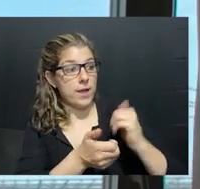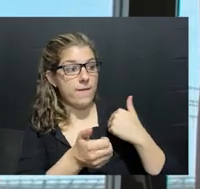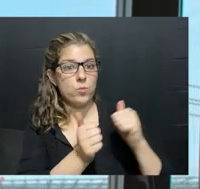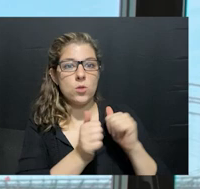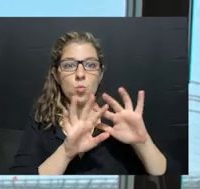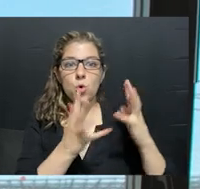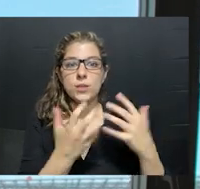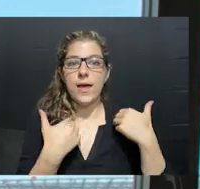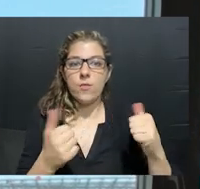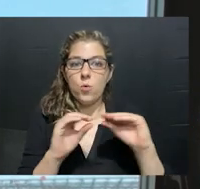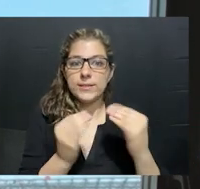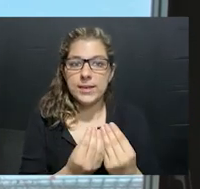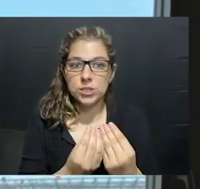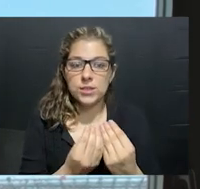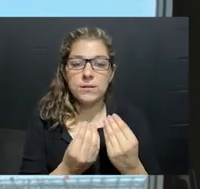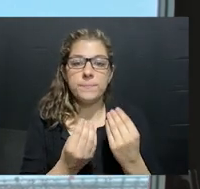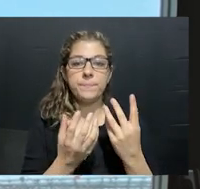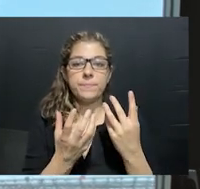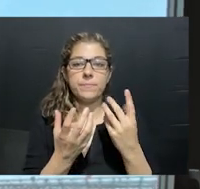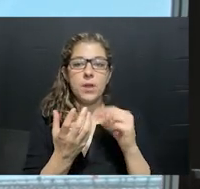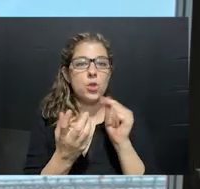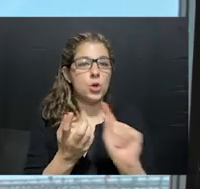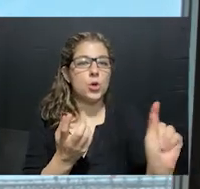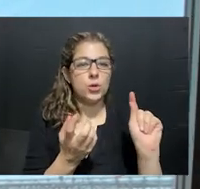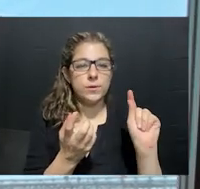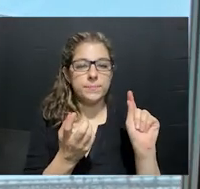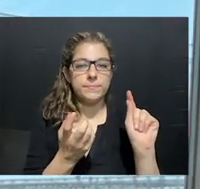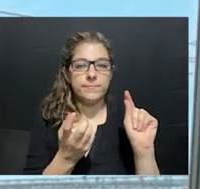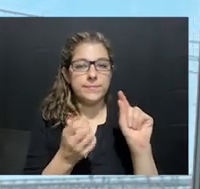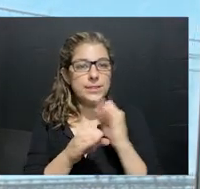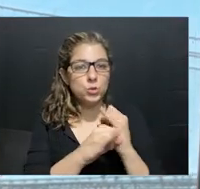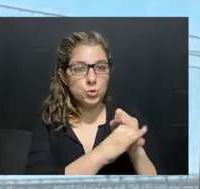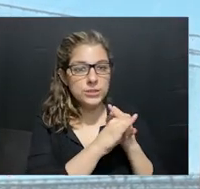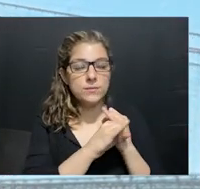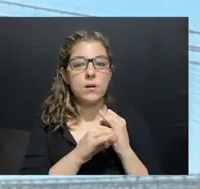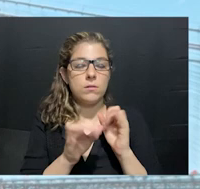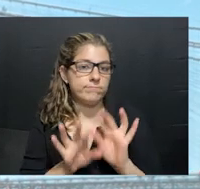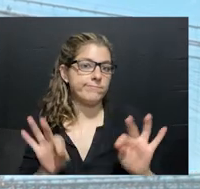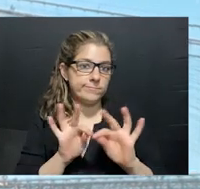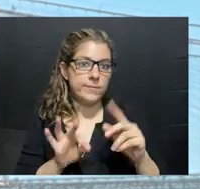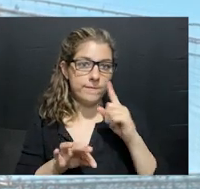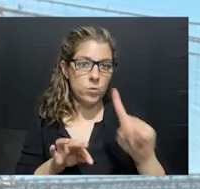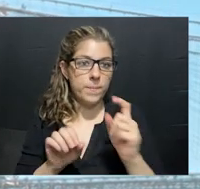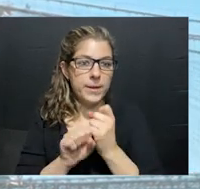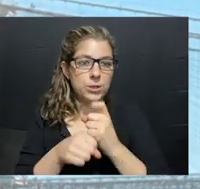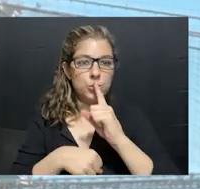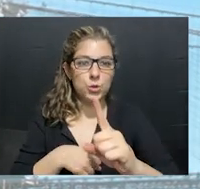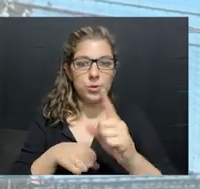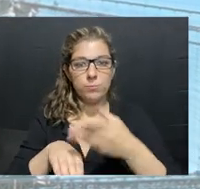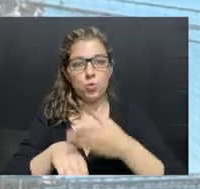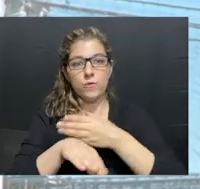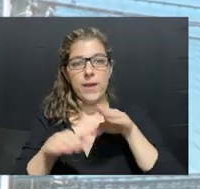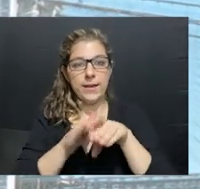with the World Health Organization, and other multilateral institutions are critical for ensuring